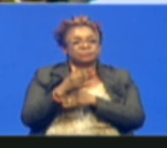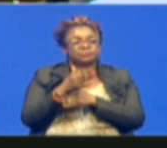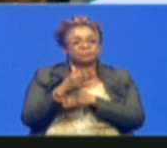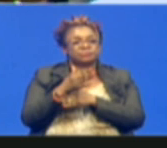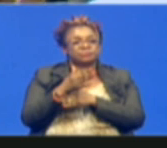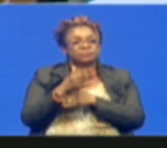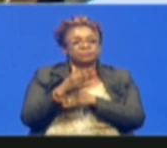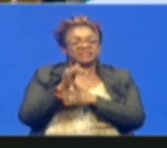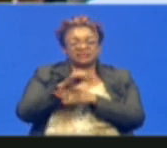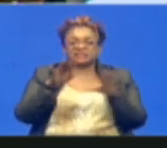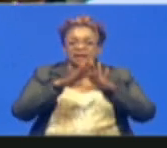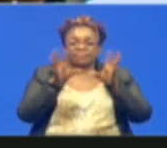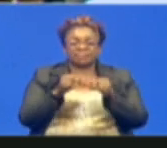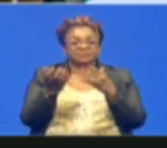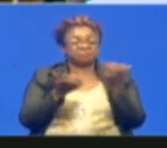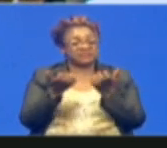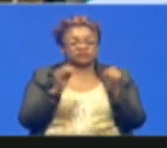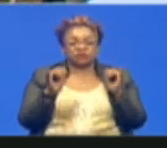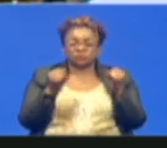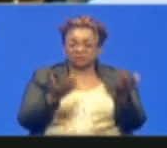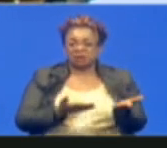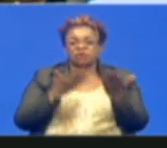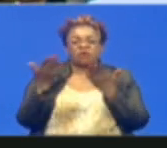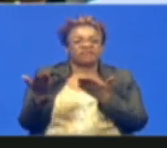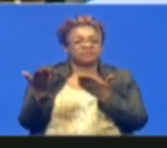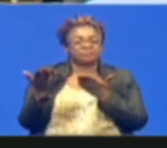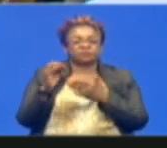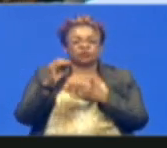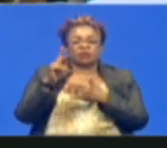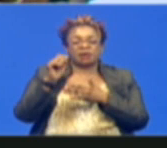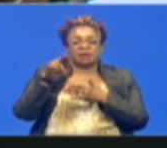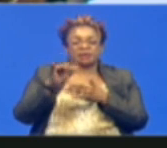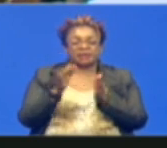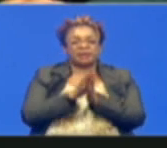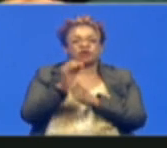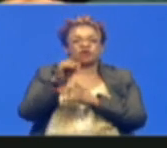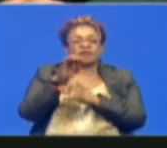And that wraps up the business bulletin tonight. I hand you back to Okari, Dennis, and Olive.